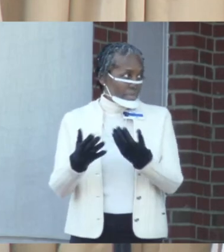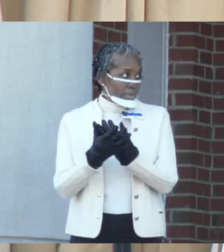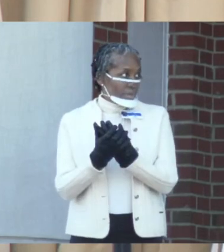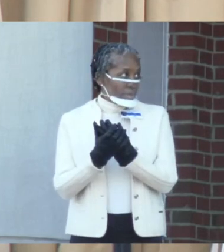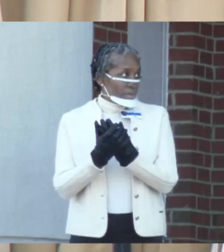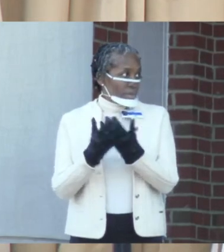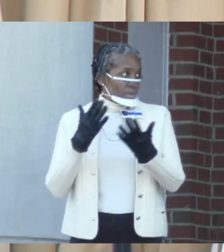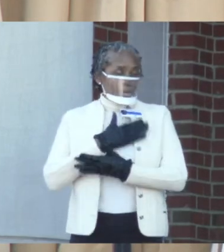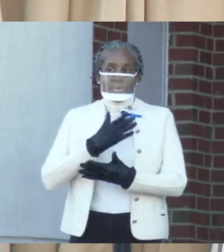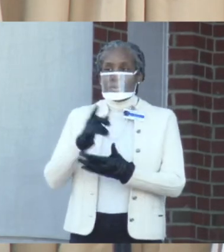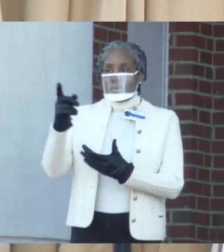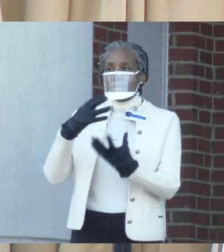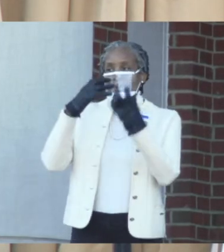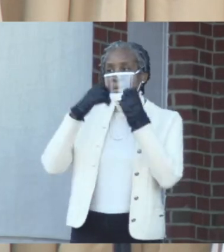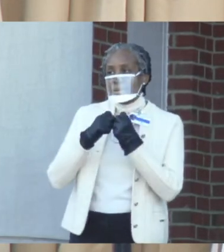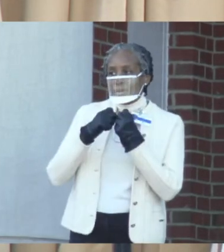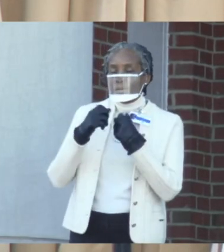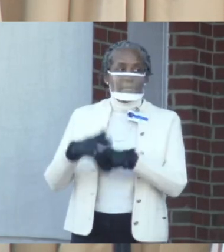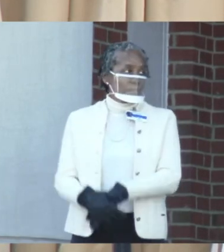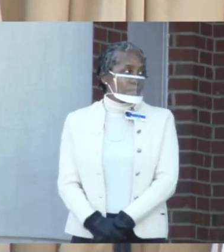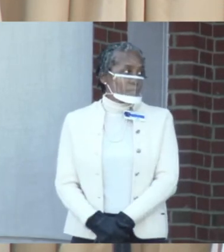I appreciate you.